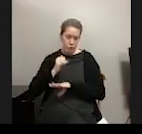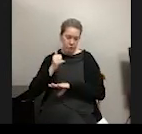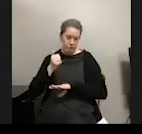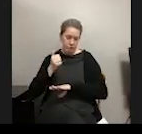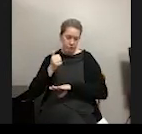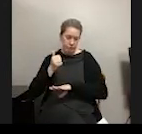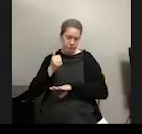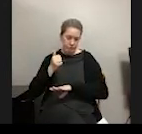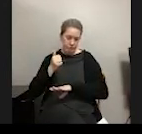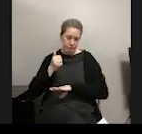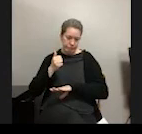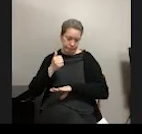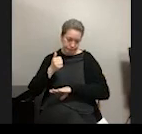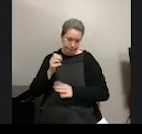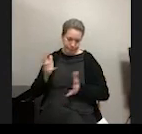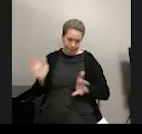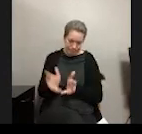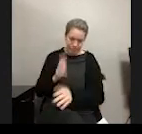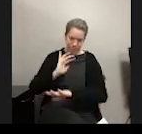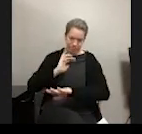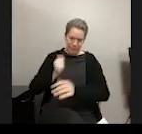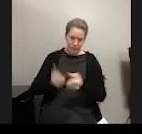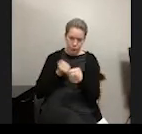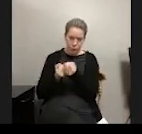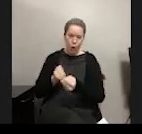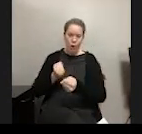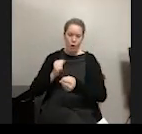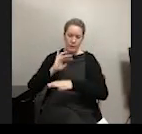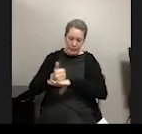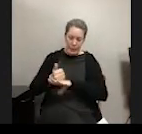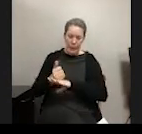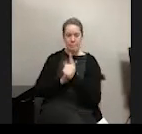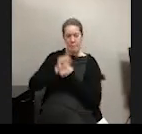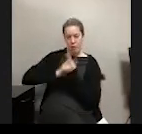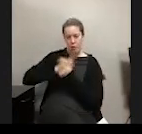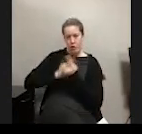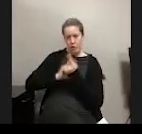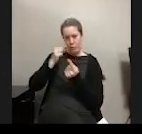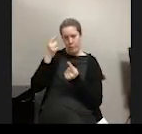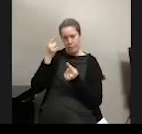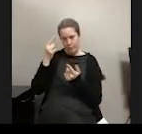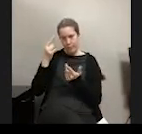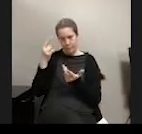Getting mentorship and support through their art practice as well. Thank you, Heather, for the encouragement.